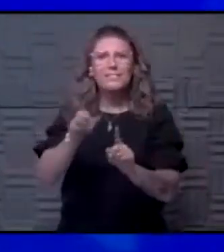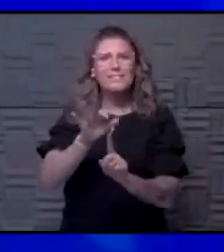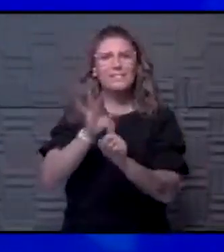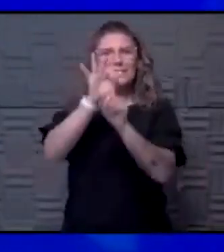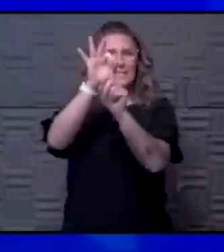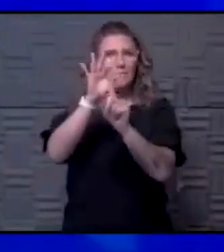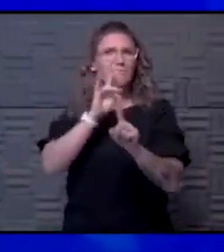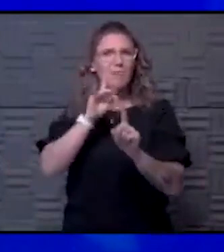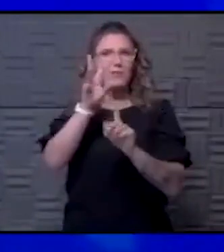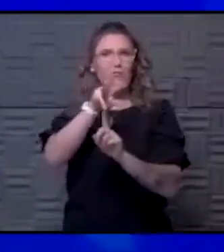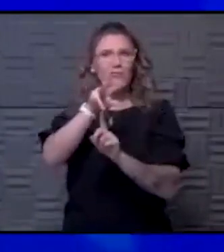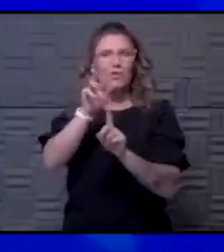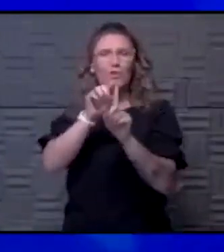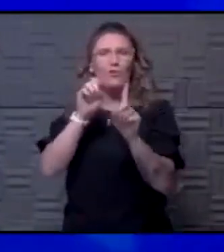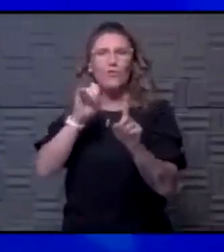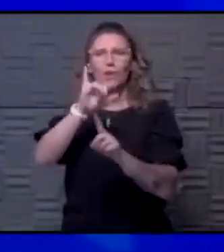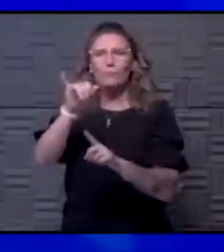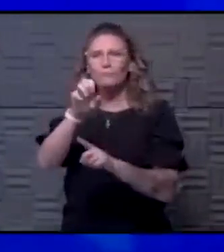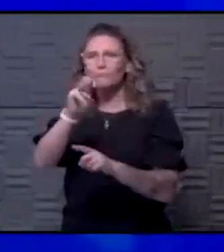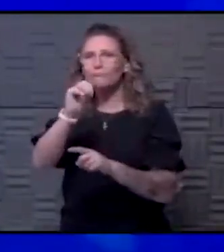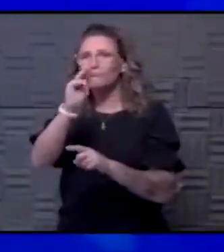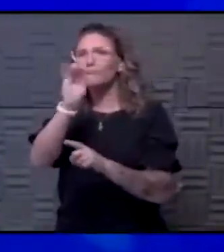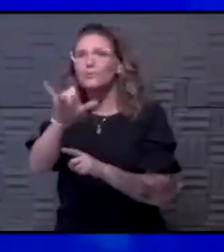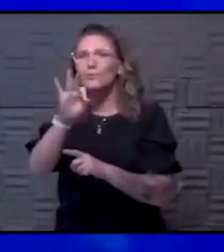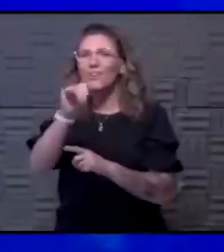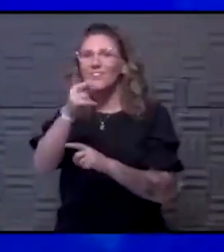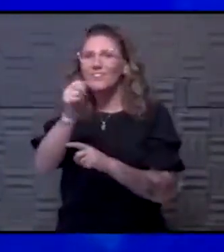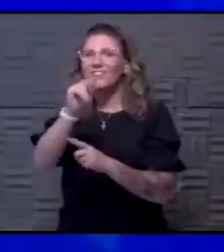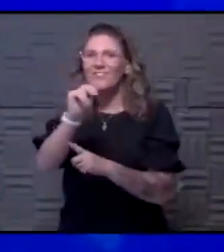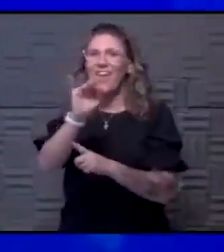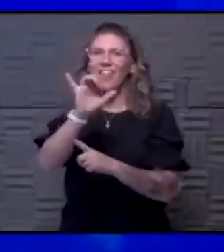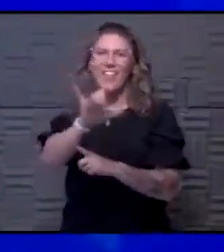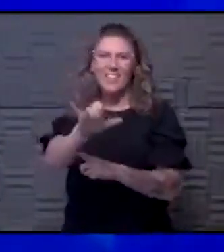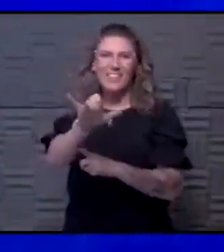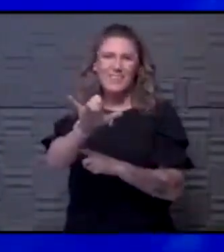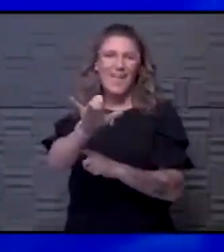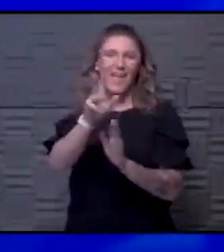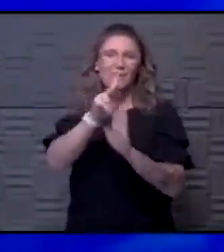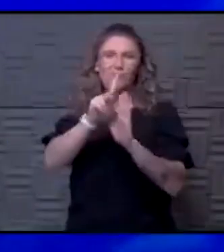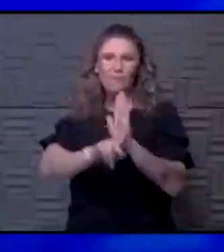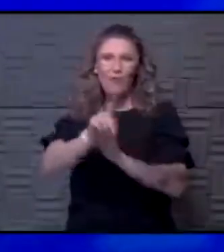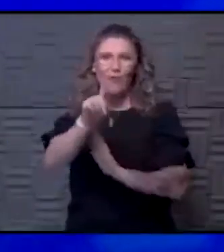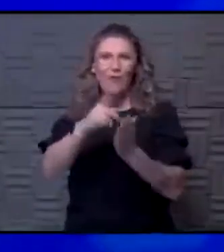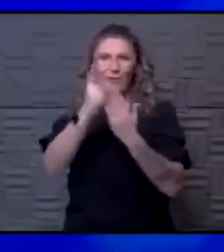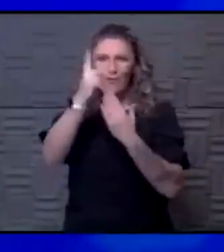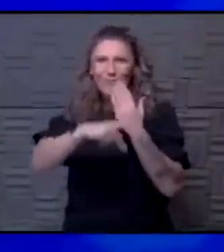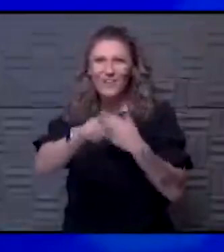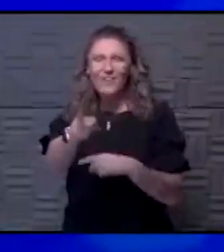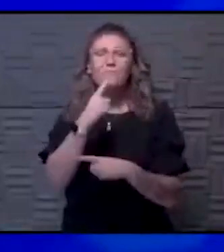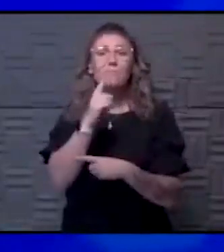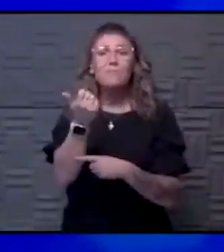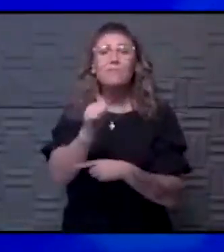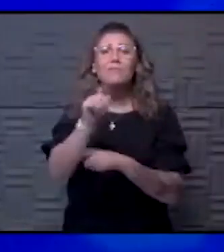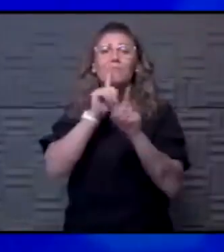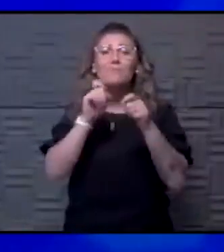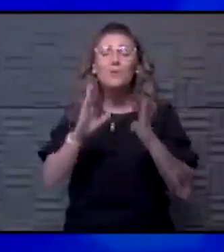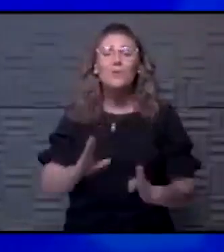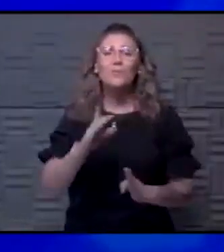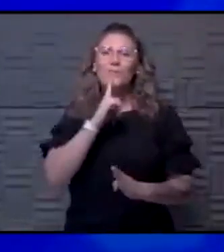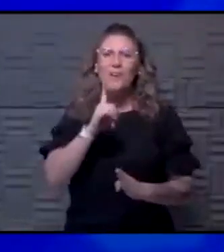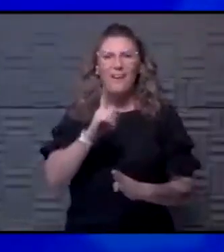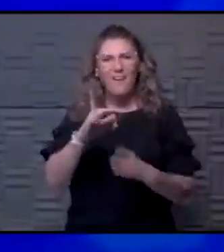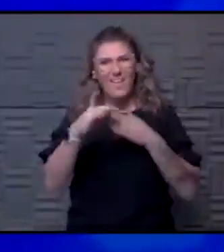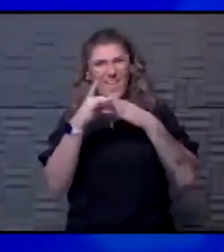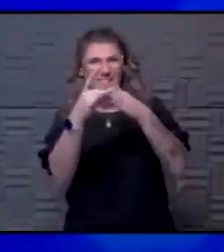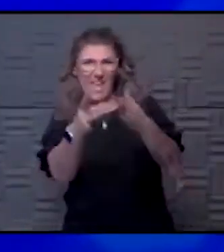from the Jimmy Fallon Show. But before we go there, we're going to see if there are reporter questions out there. You're going to lead with that and make me